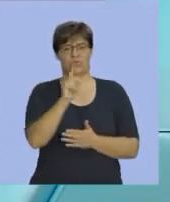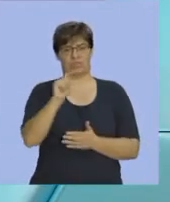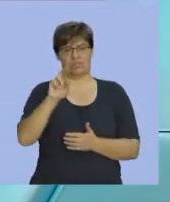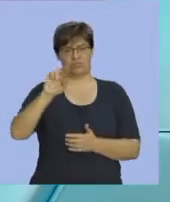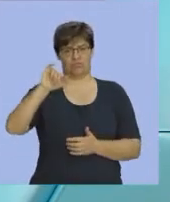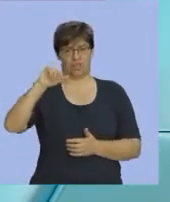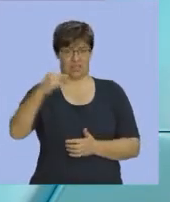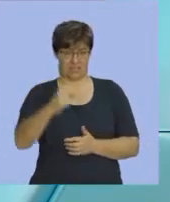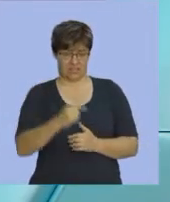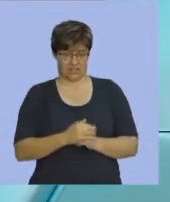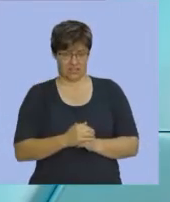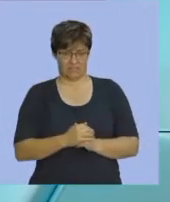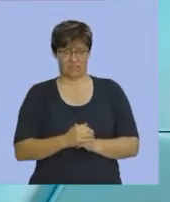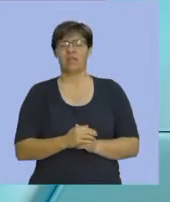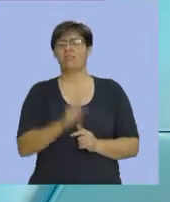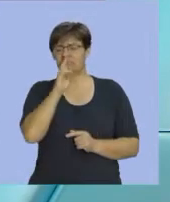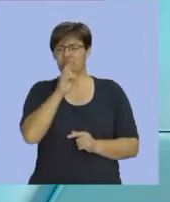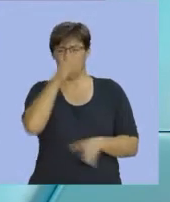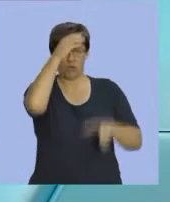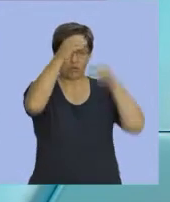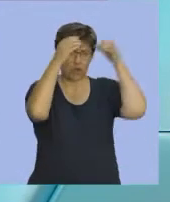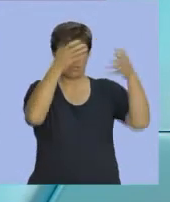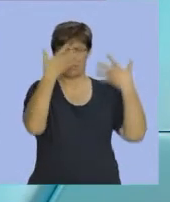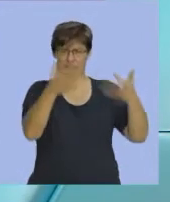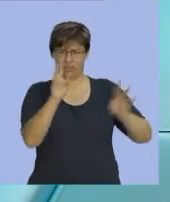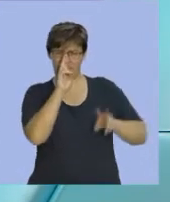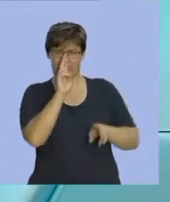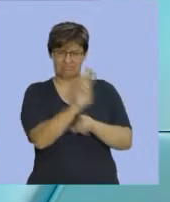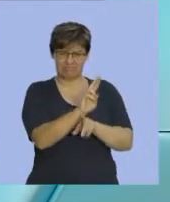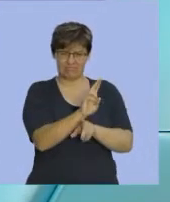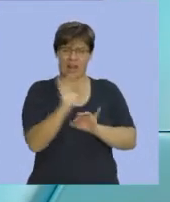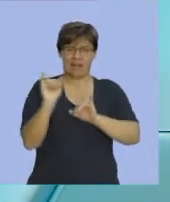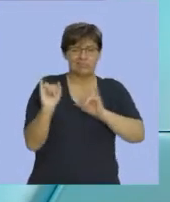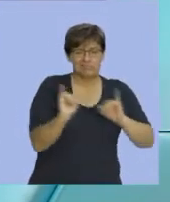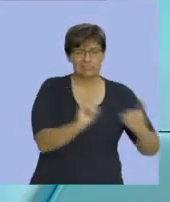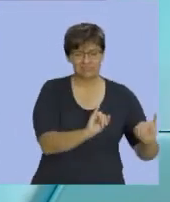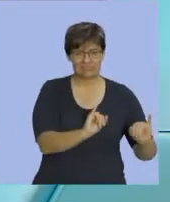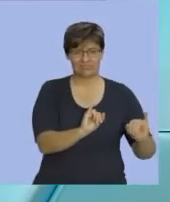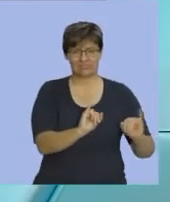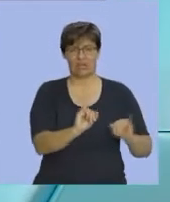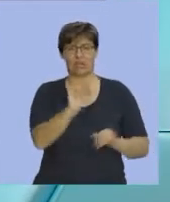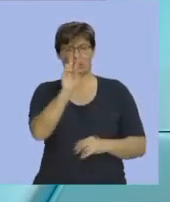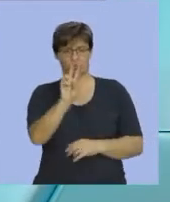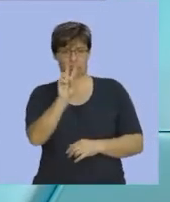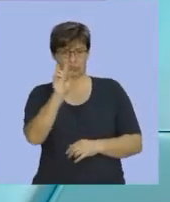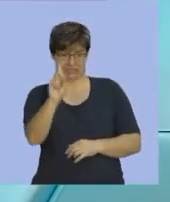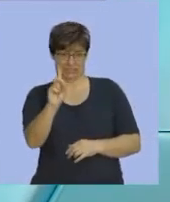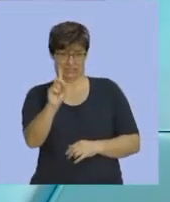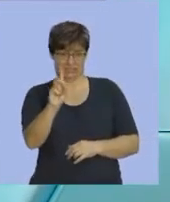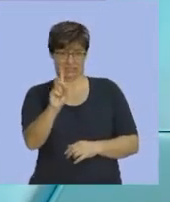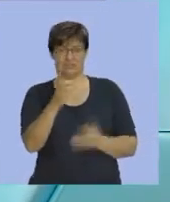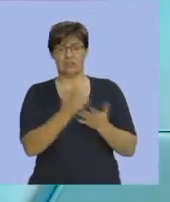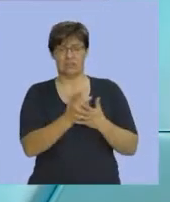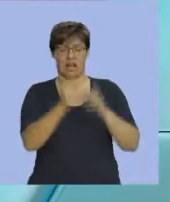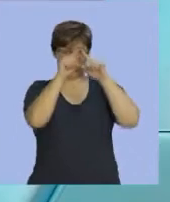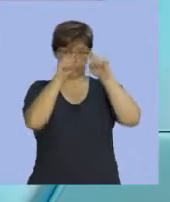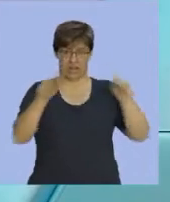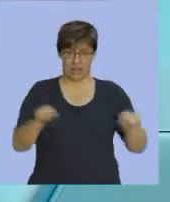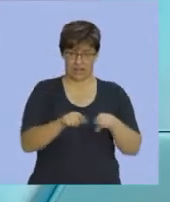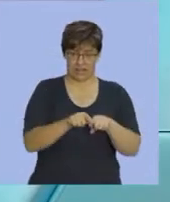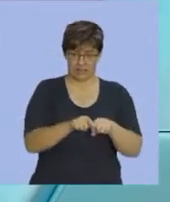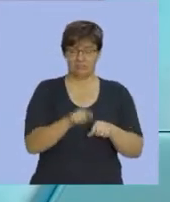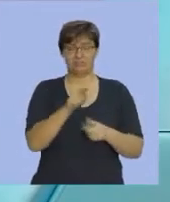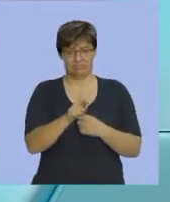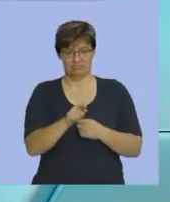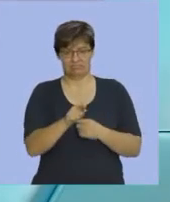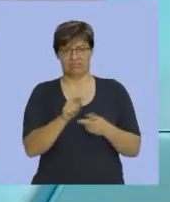we've looked at a few concepts that had to do with the introductory of 2D shapes, which was triangles, and that